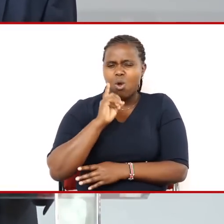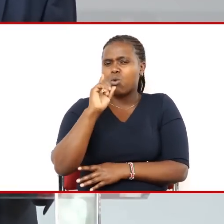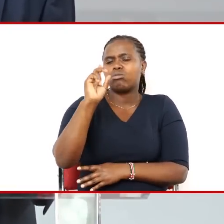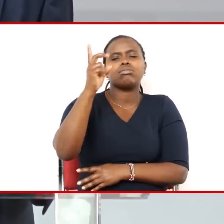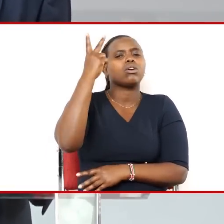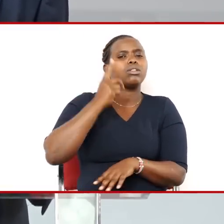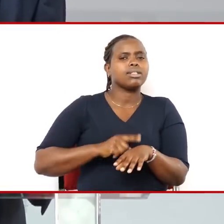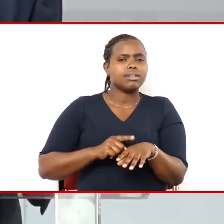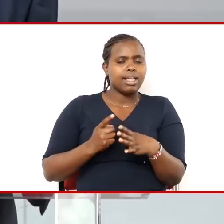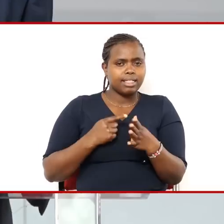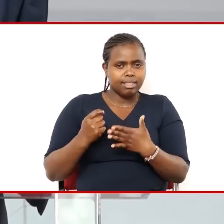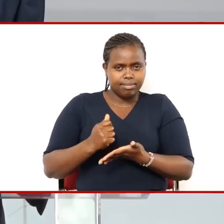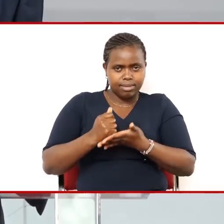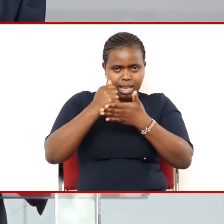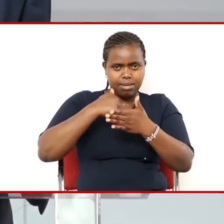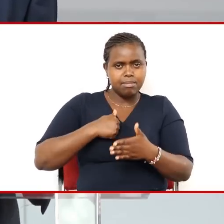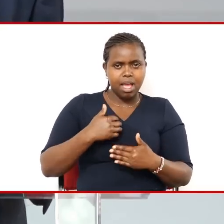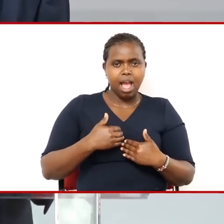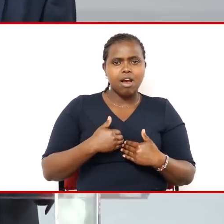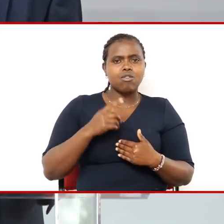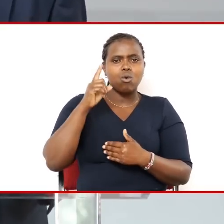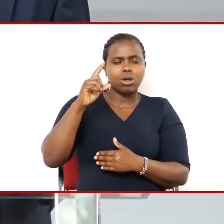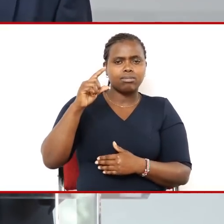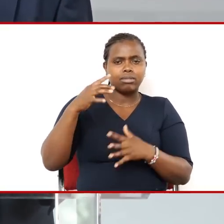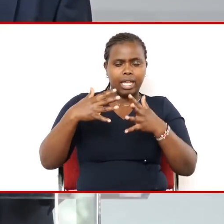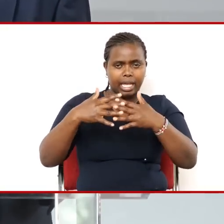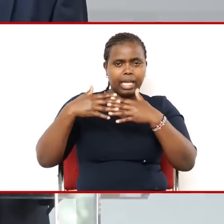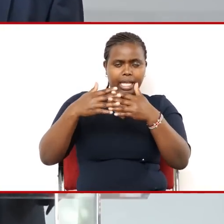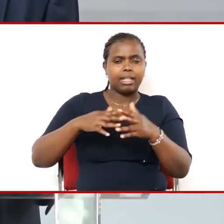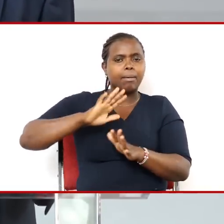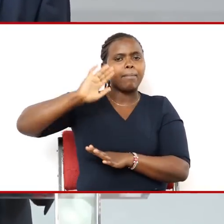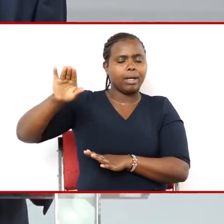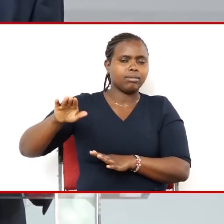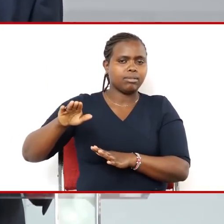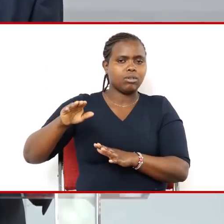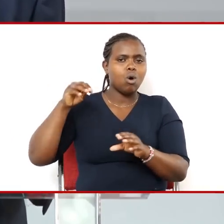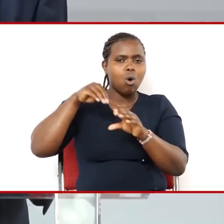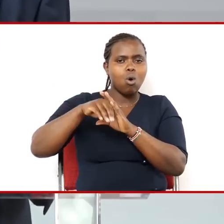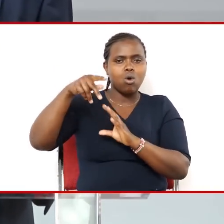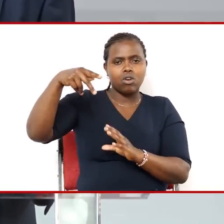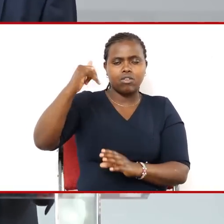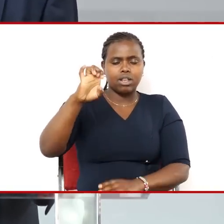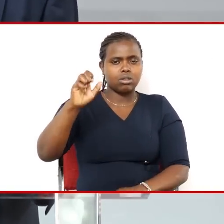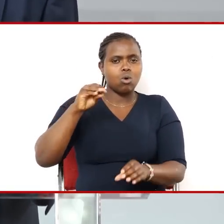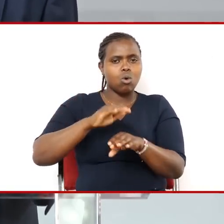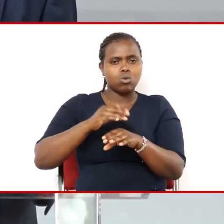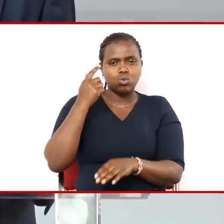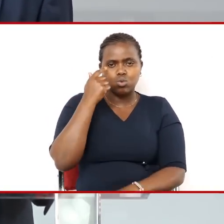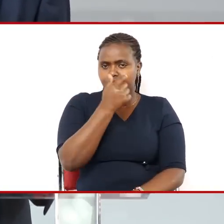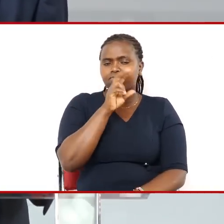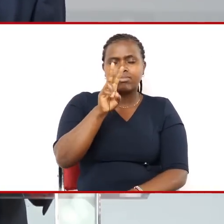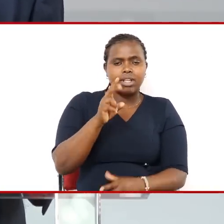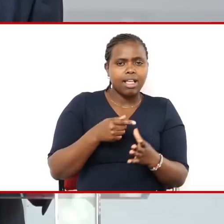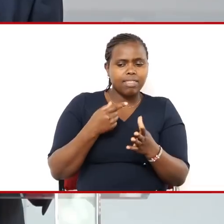just once more, and let me with one blow get revenge on the Philistines for my two eyes."